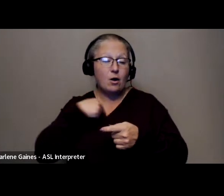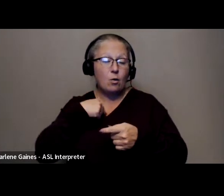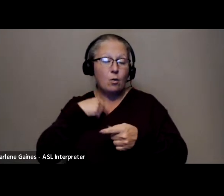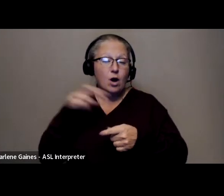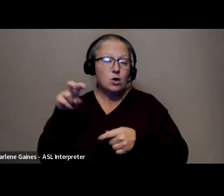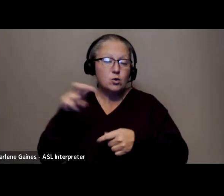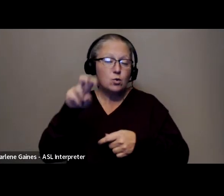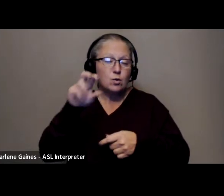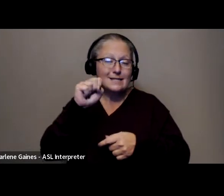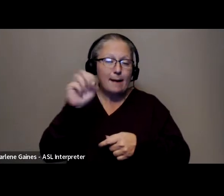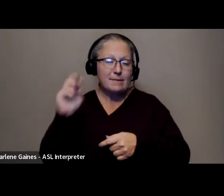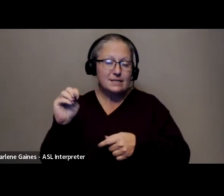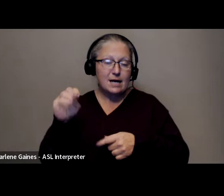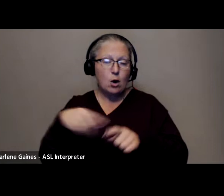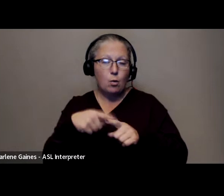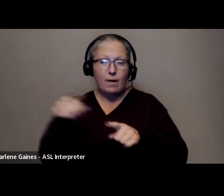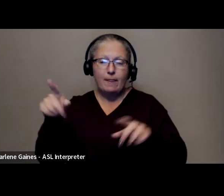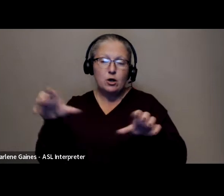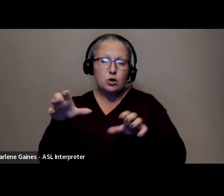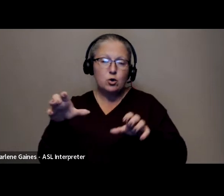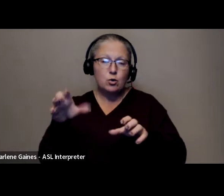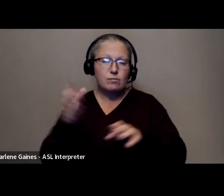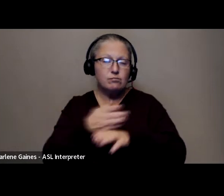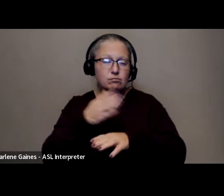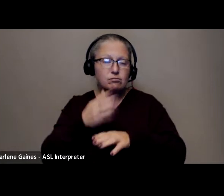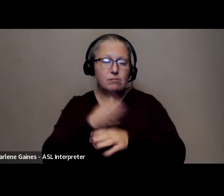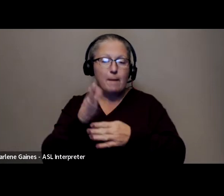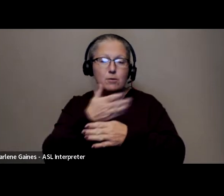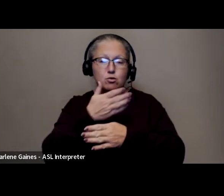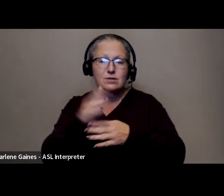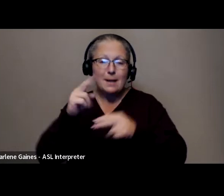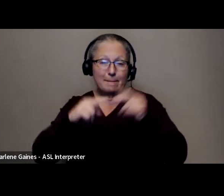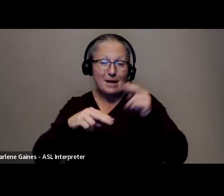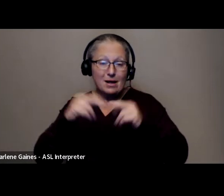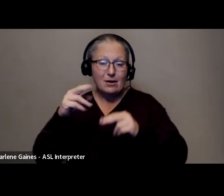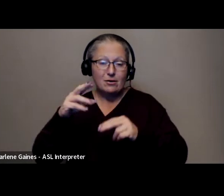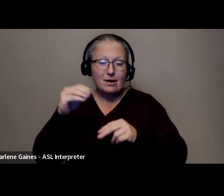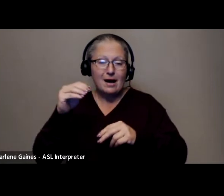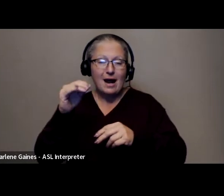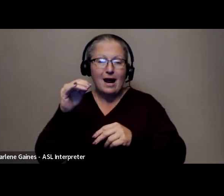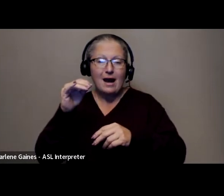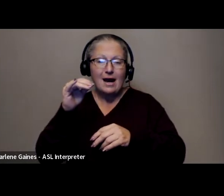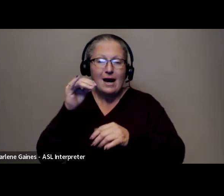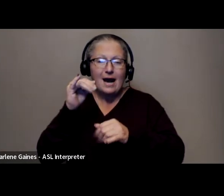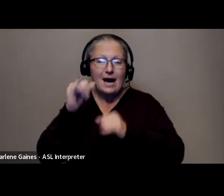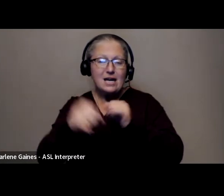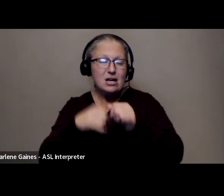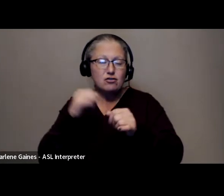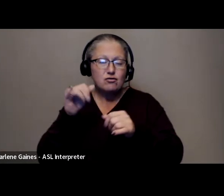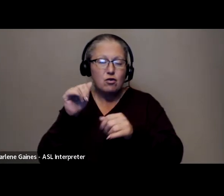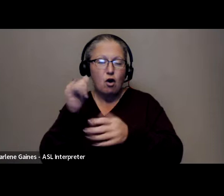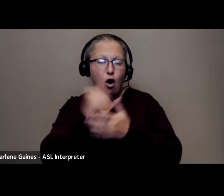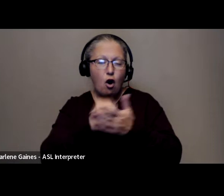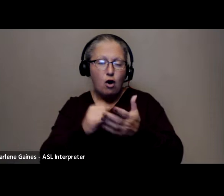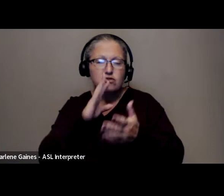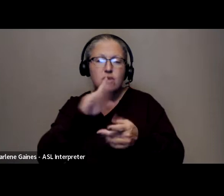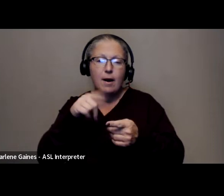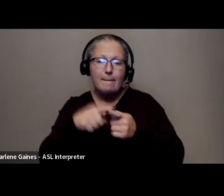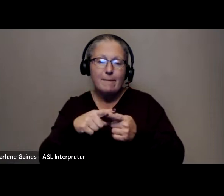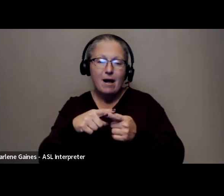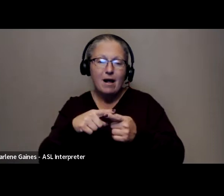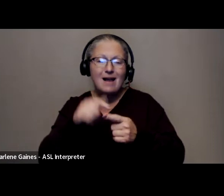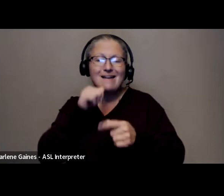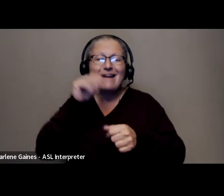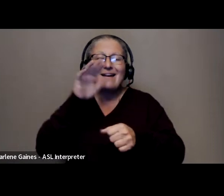toured San Mateo when they were redoing the music building and the industrial arts, and we were talking about the